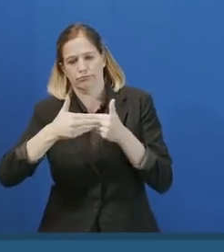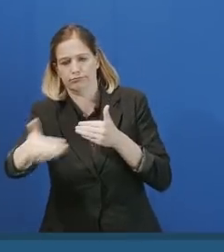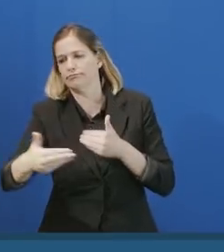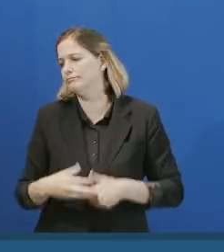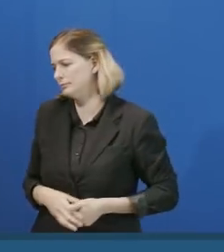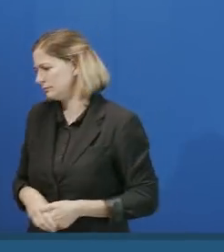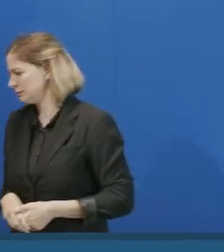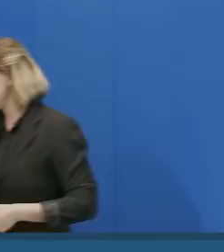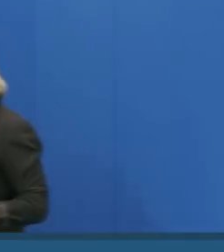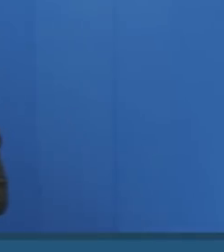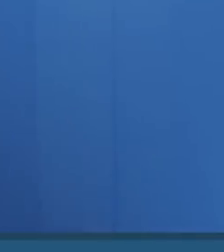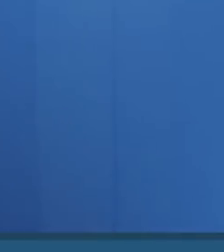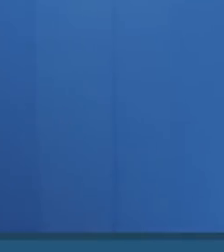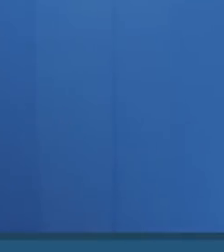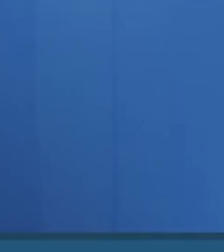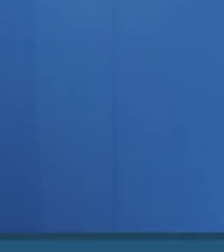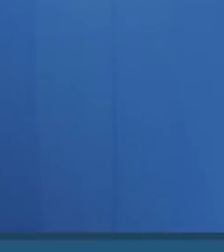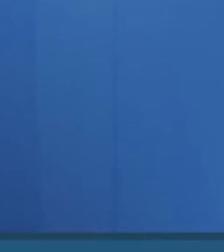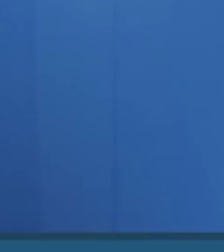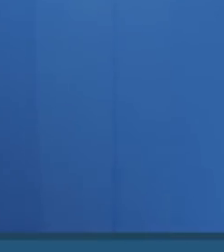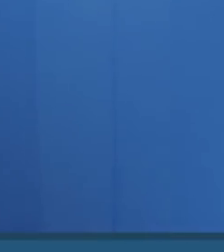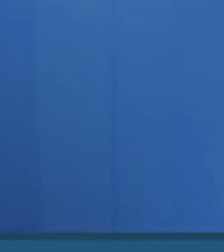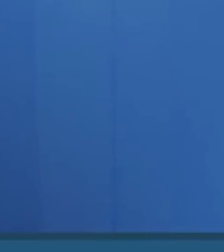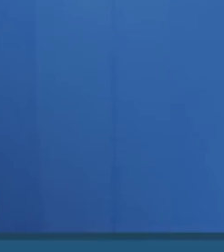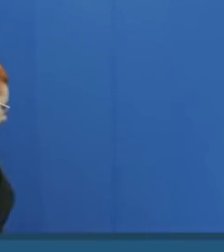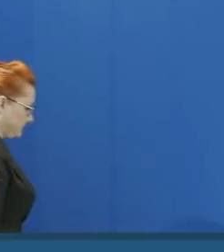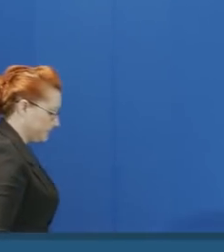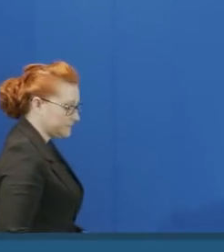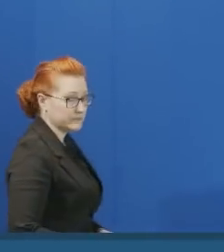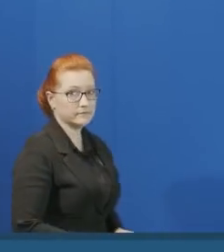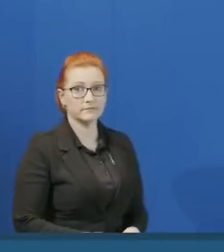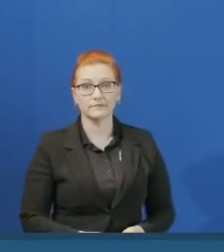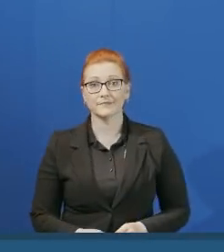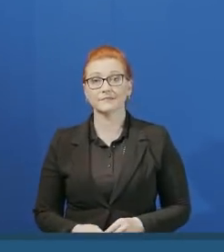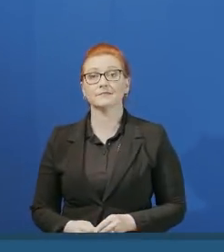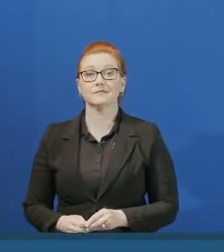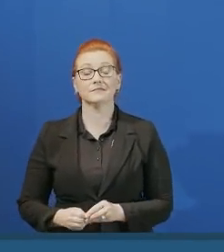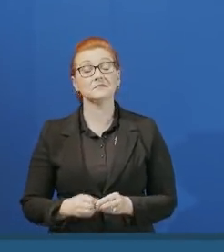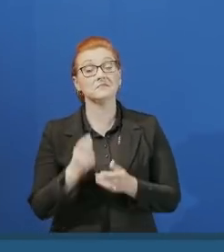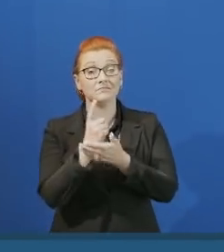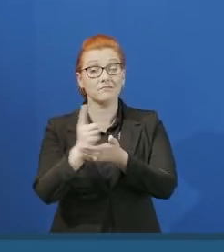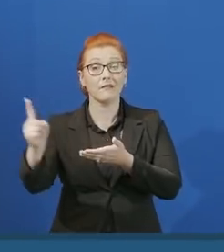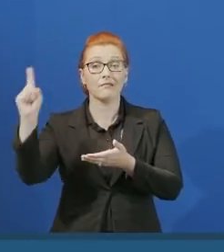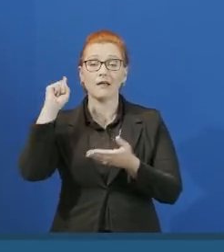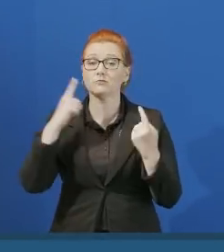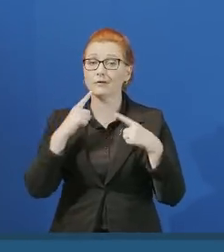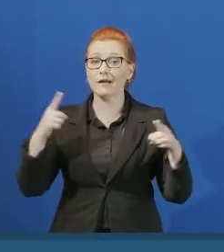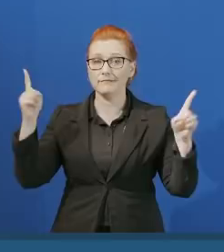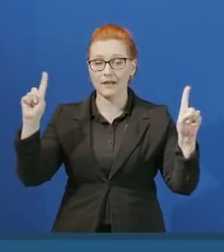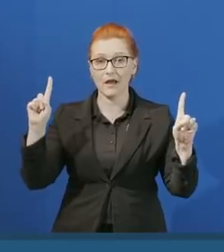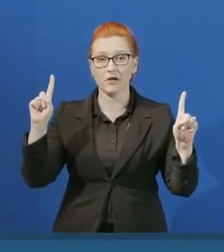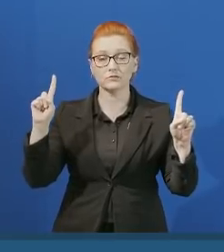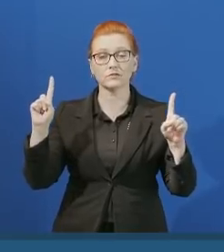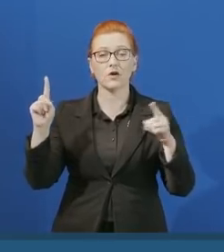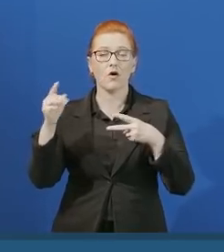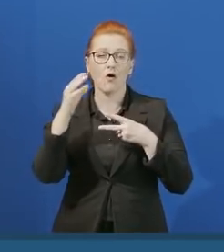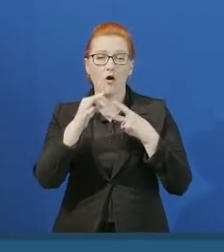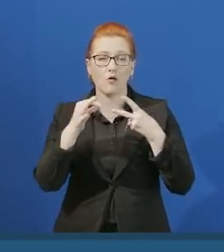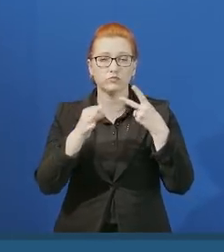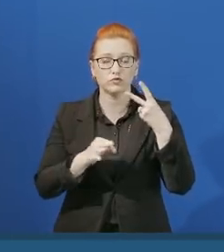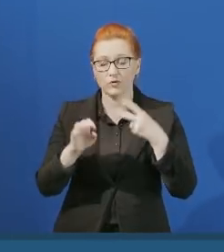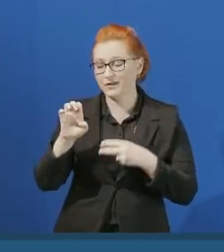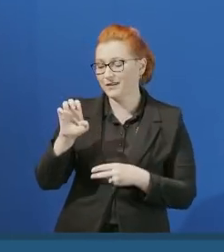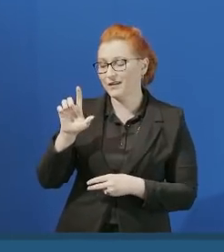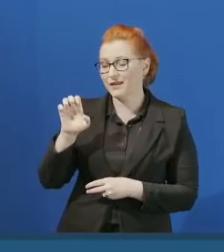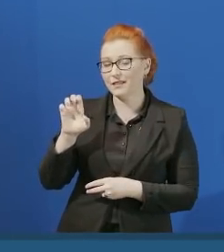Elective surgeries were brought back last week. They'll begin on May 1st. They authorize hospitals and